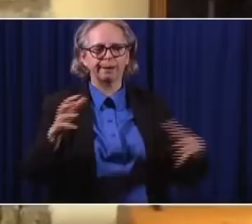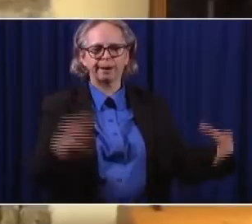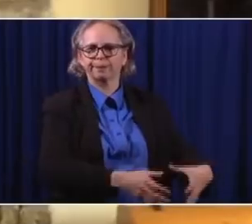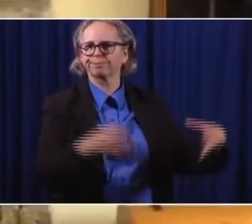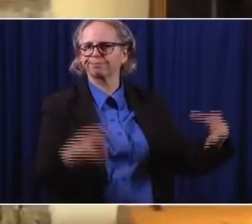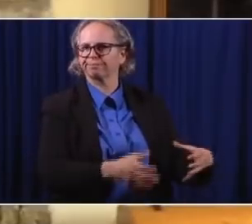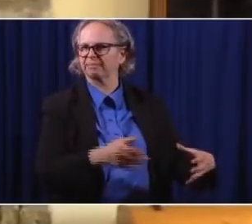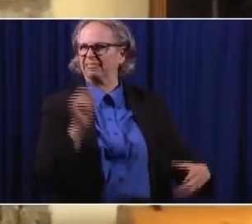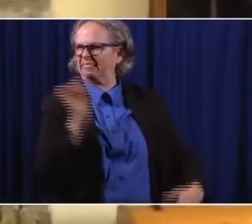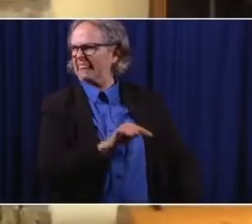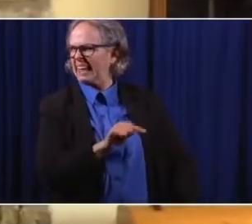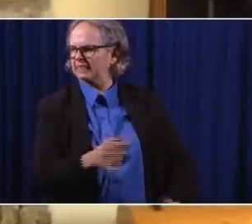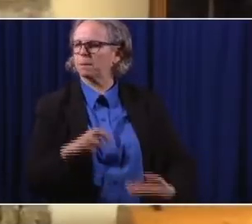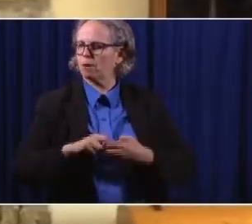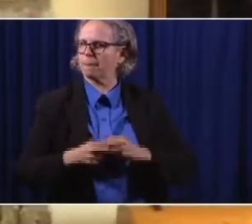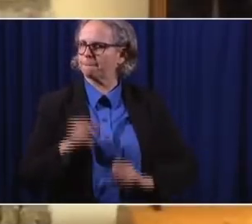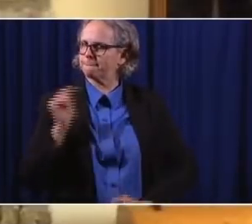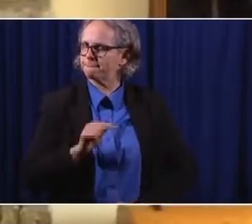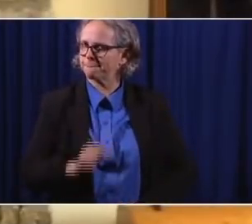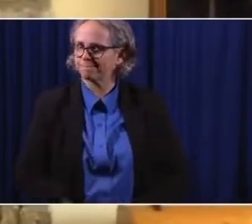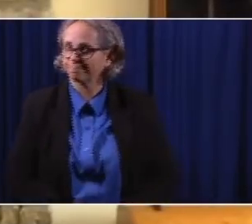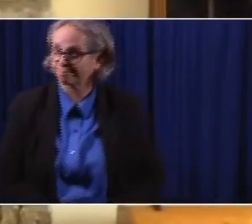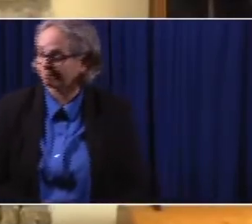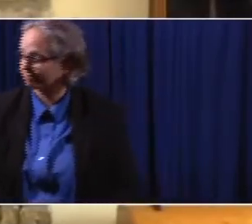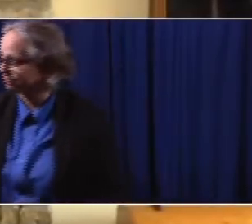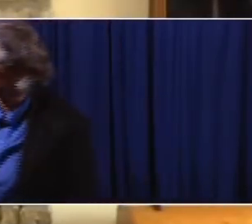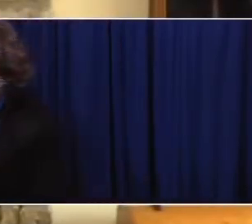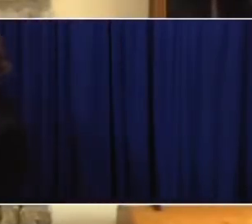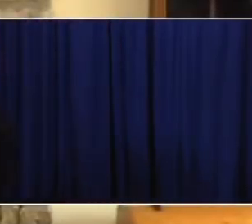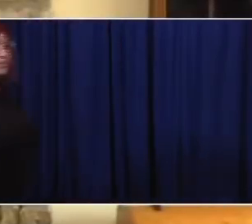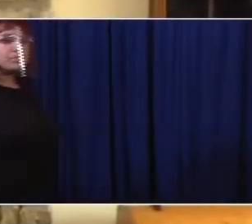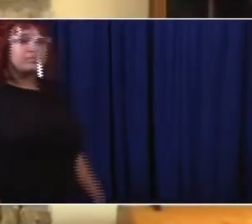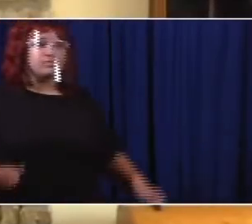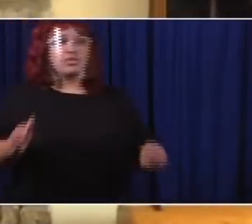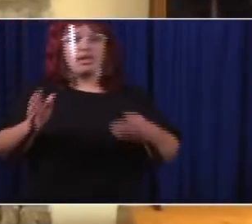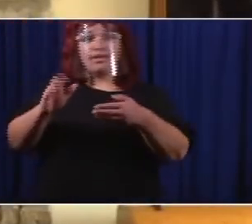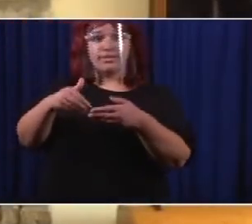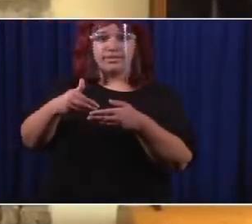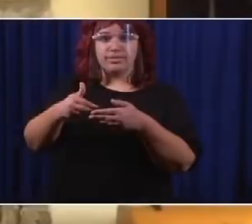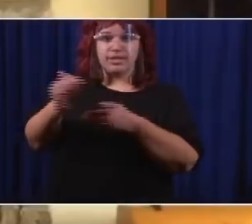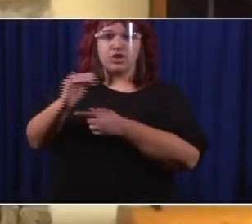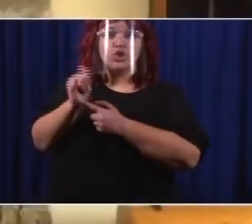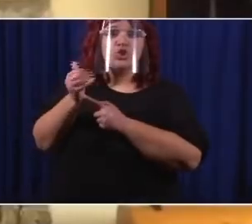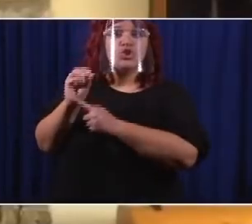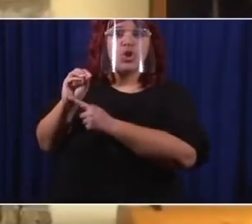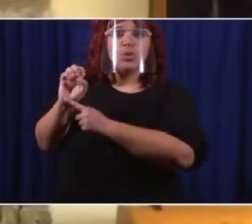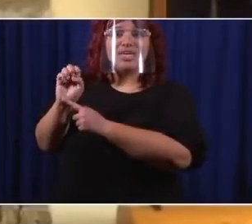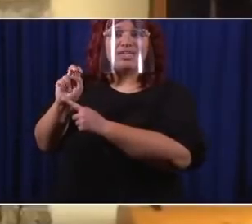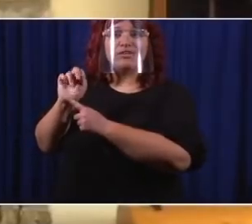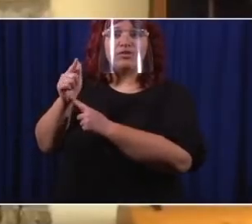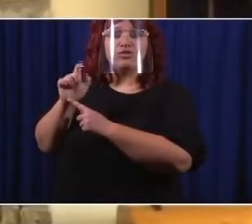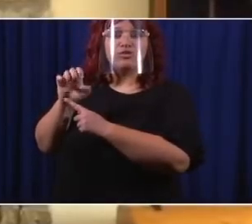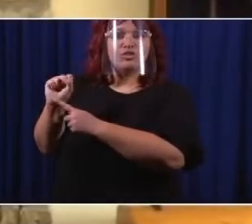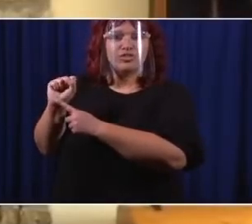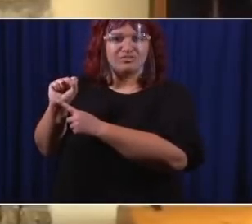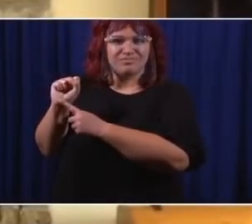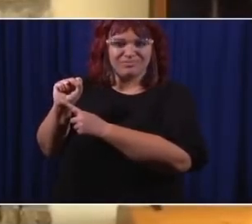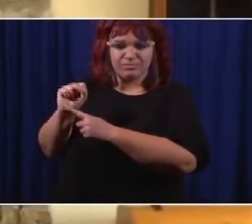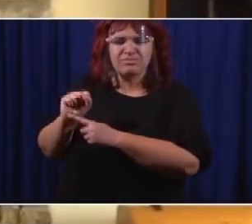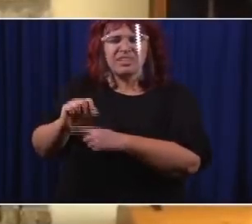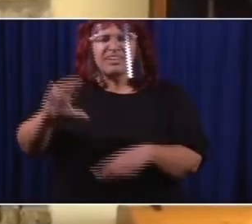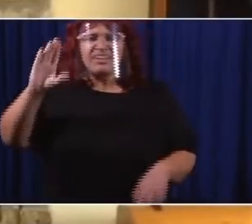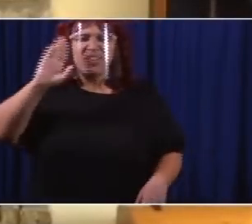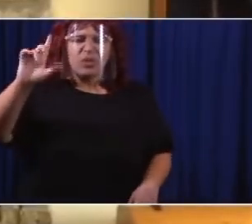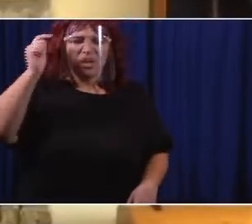Next question is from Joe Ingles at Ohio Public Radio and Television. Hey, Joe. Good afternoon, Governor. I have a question